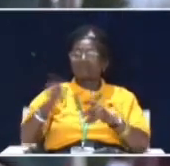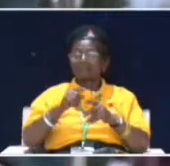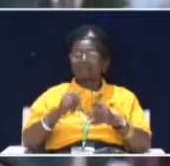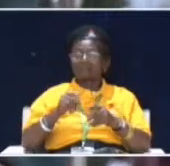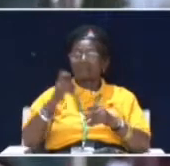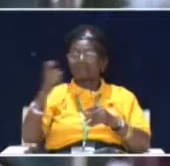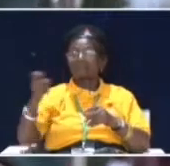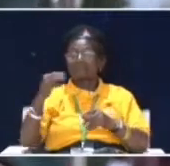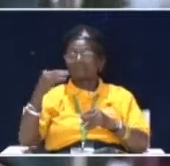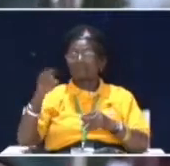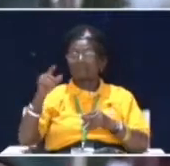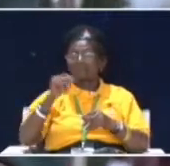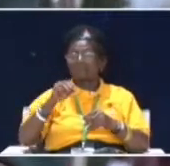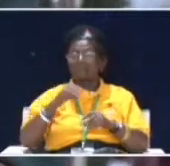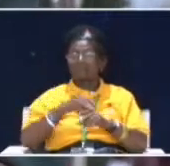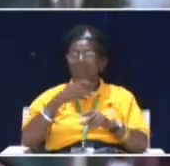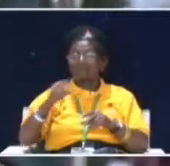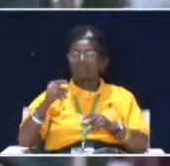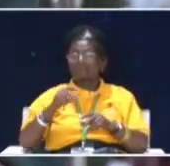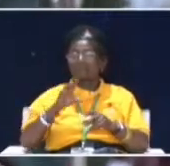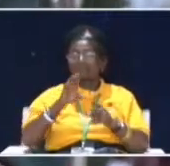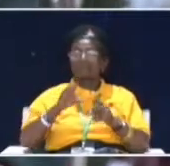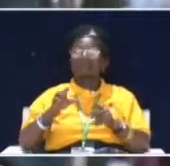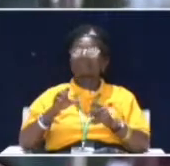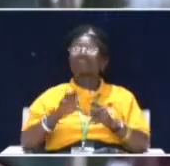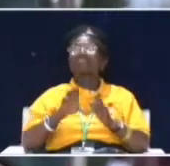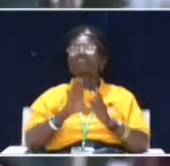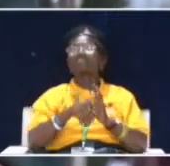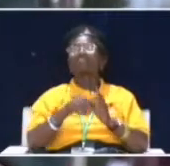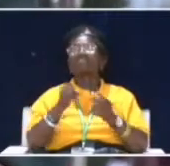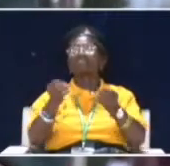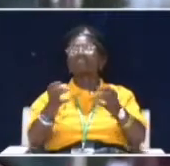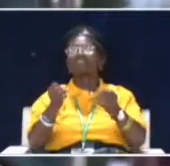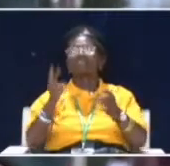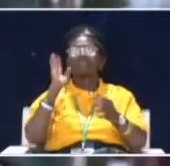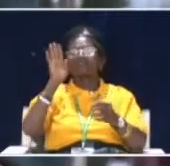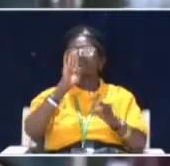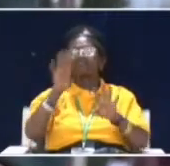be open. Beto ba kan lekun kan pa si.